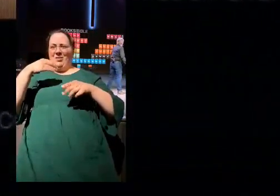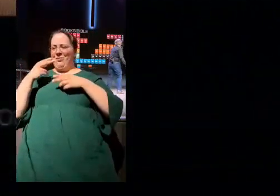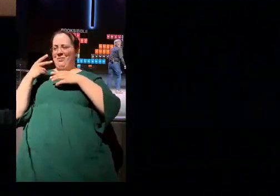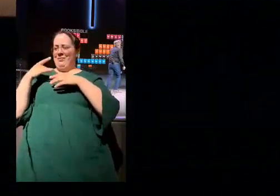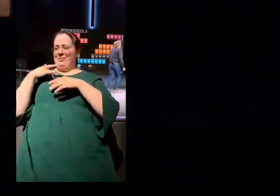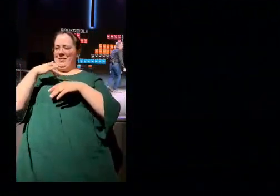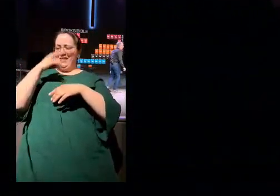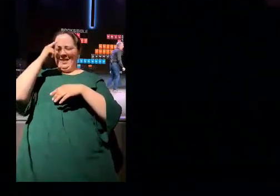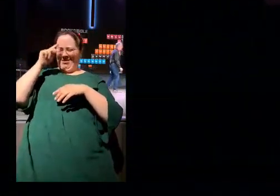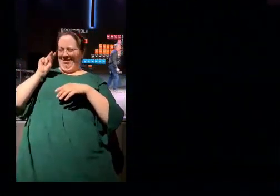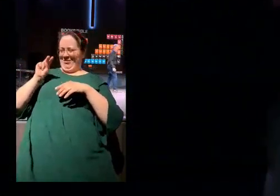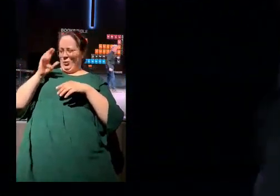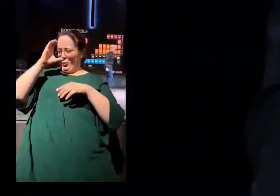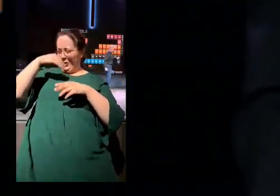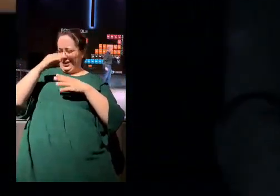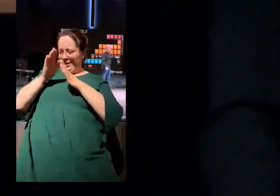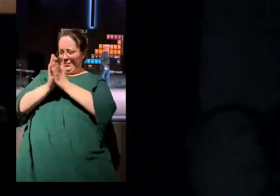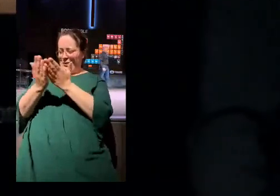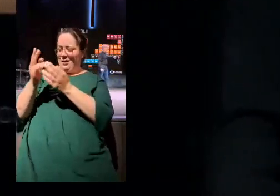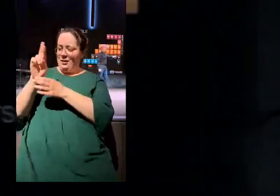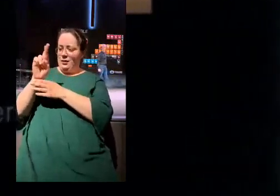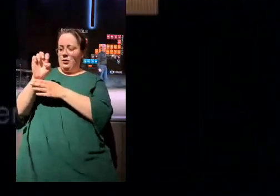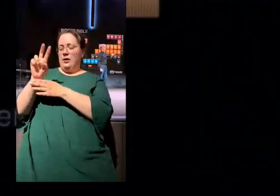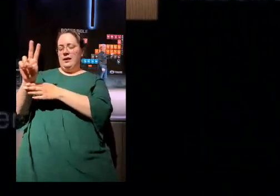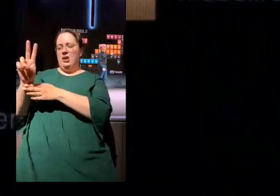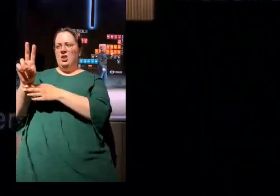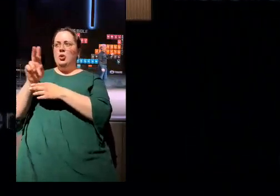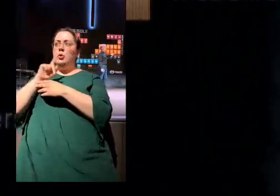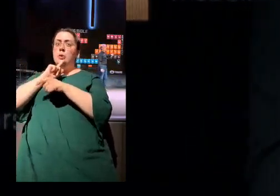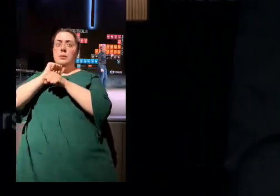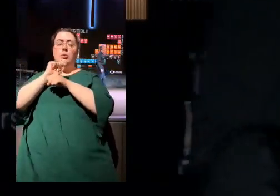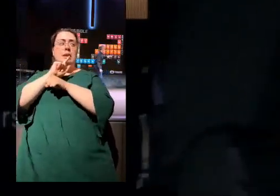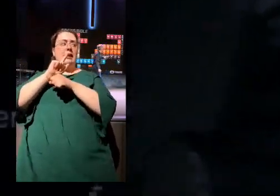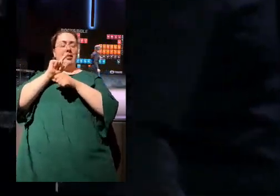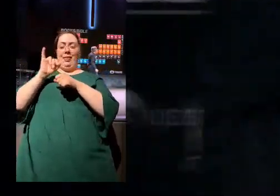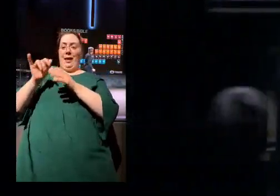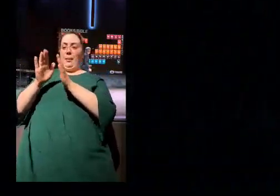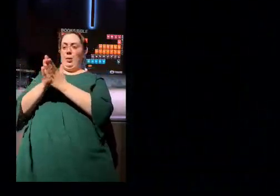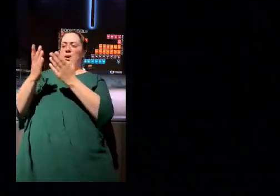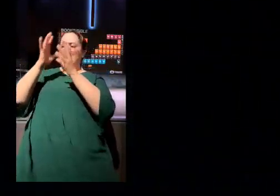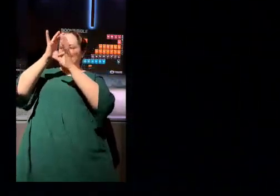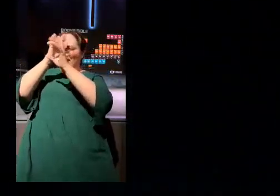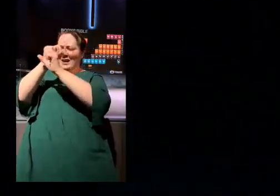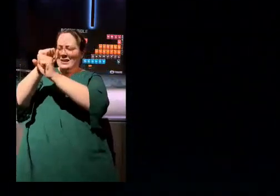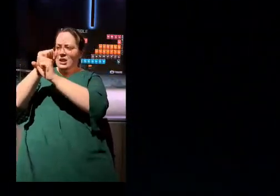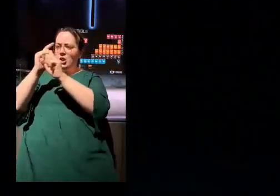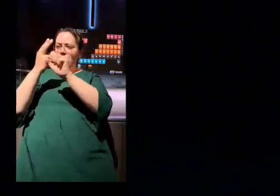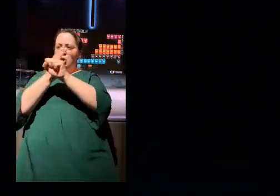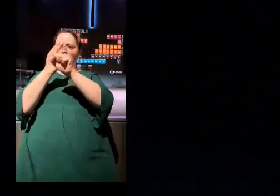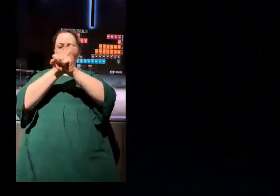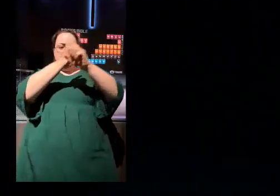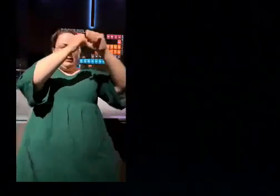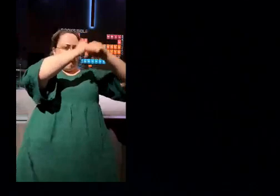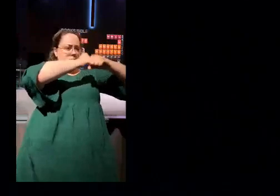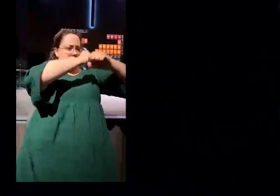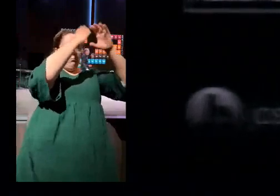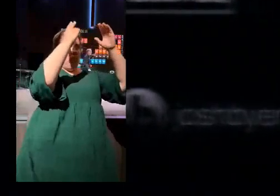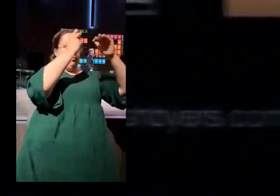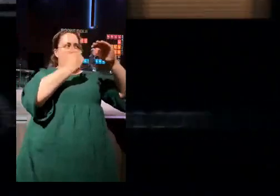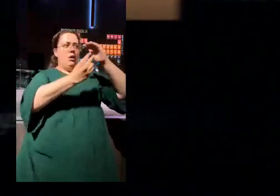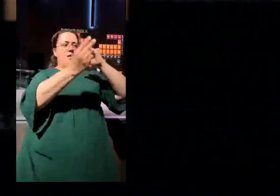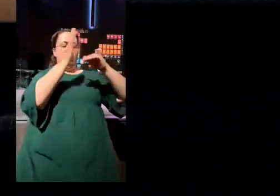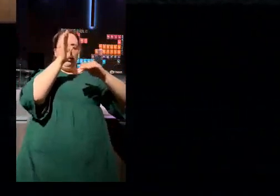Really, Revelation is a fascinating book using imagery out of the prophets to talk about